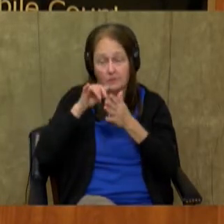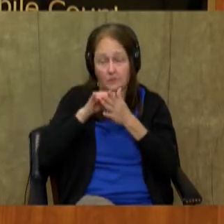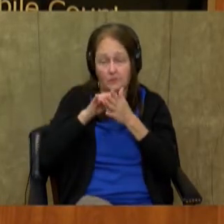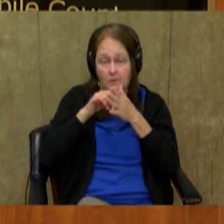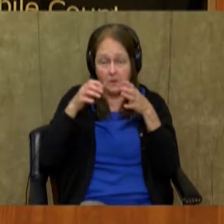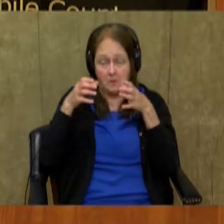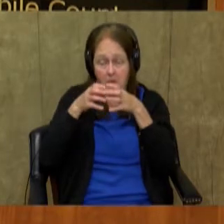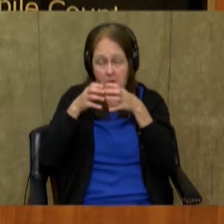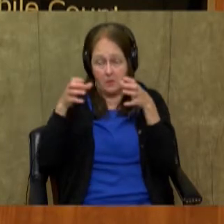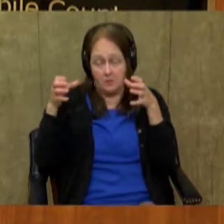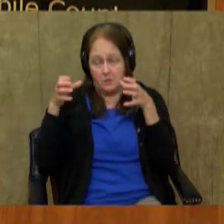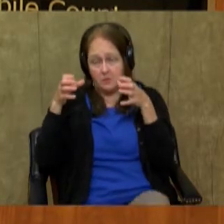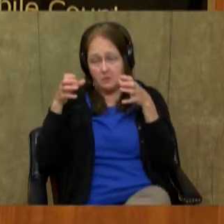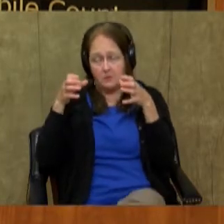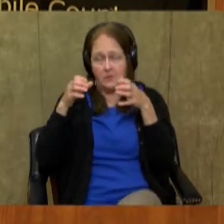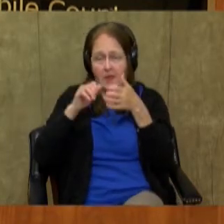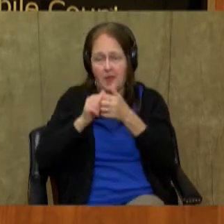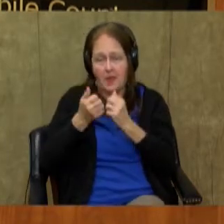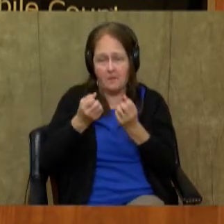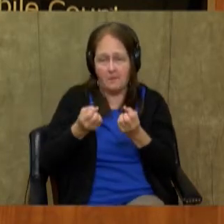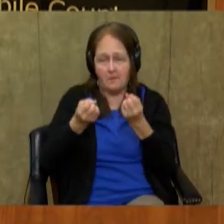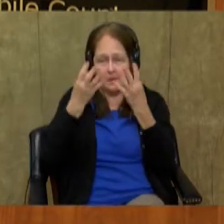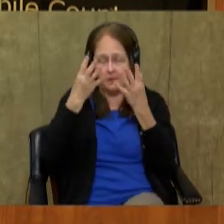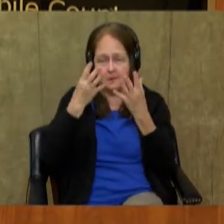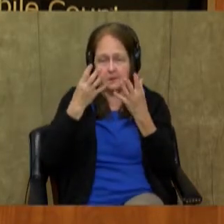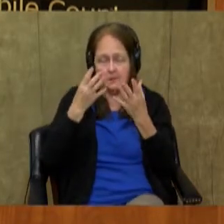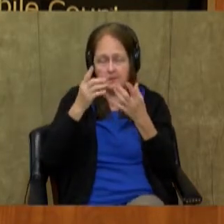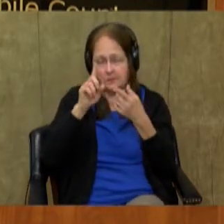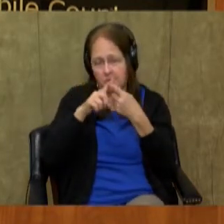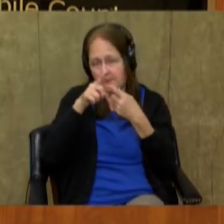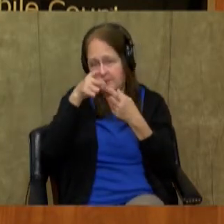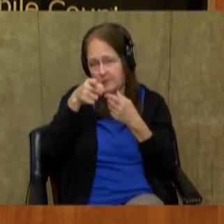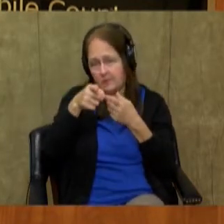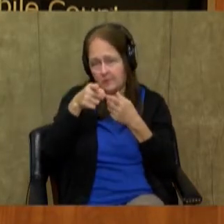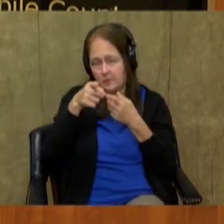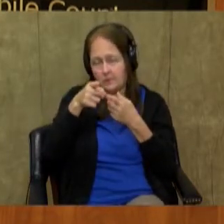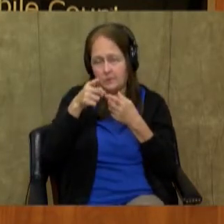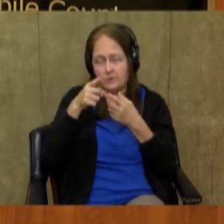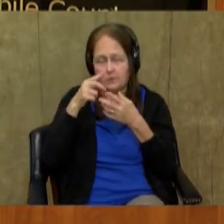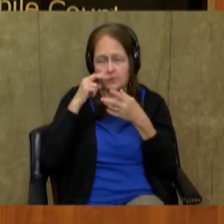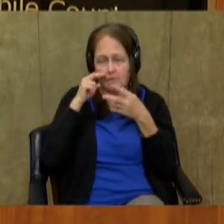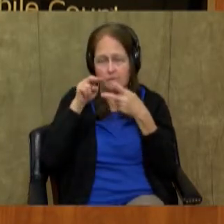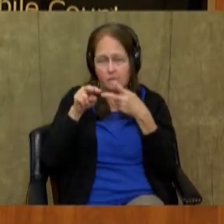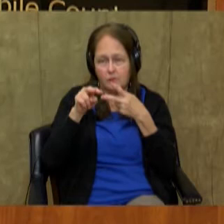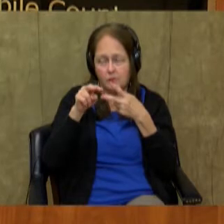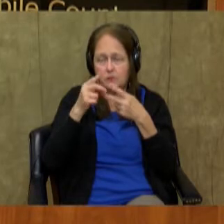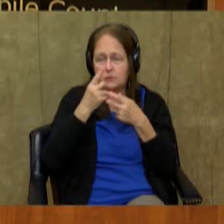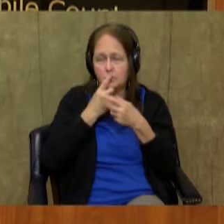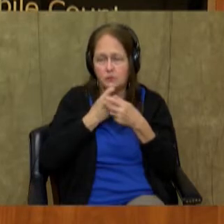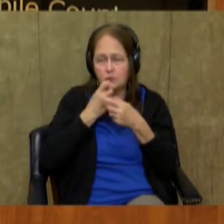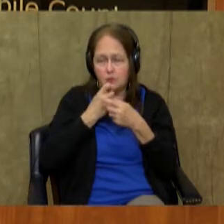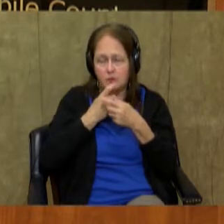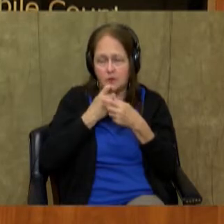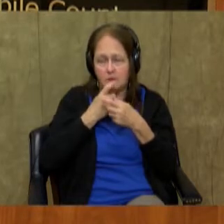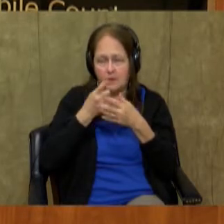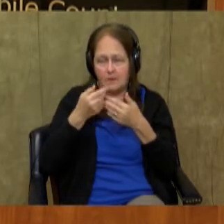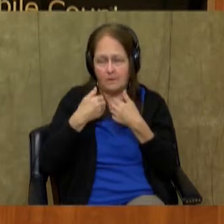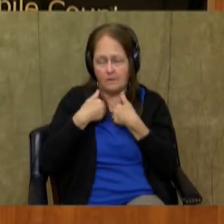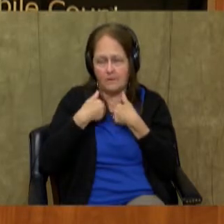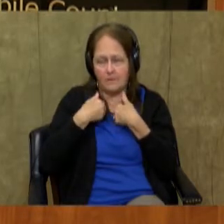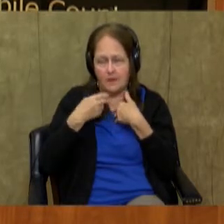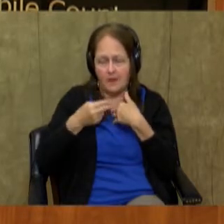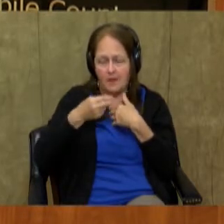population density map. You can see, according to this view, the red is where you have the